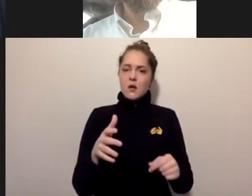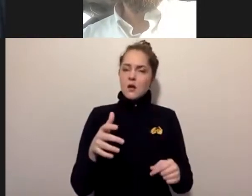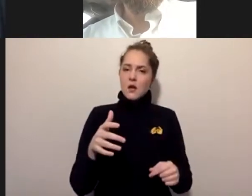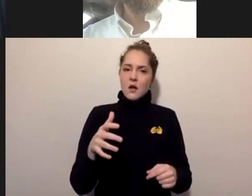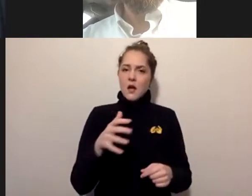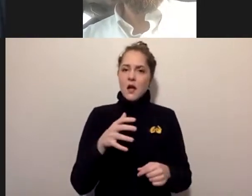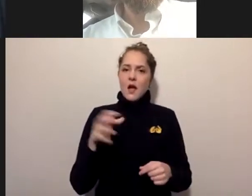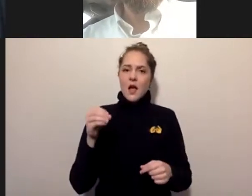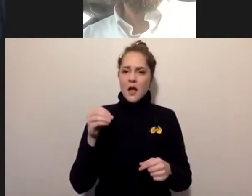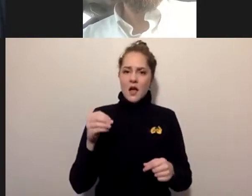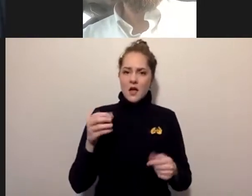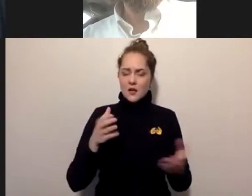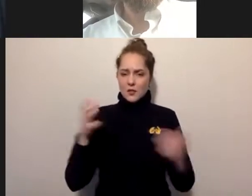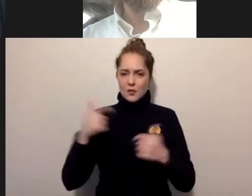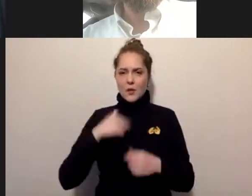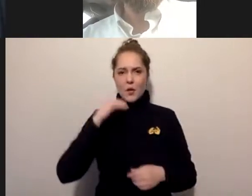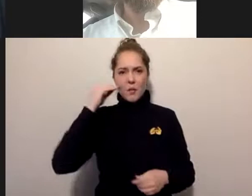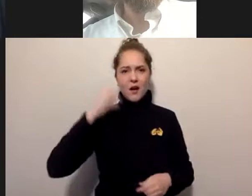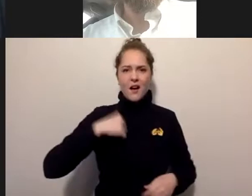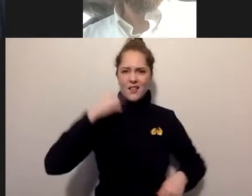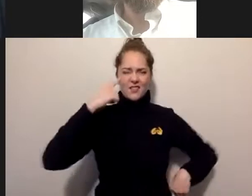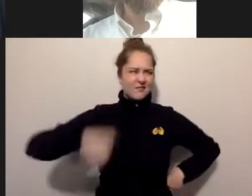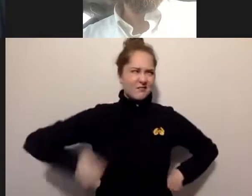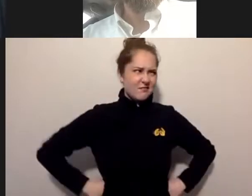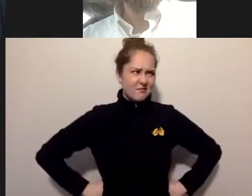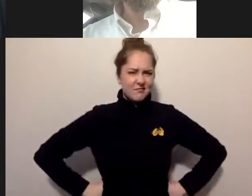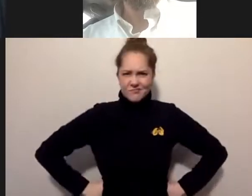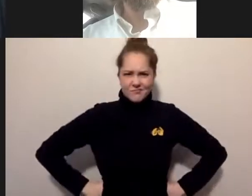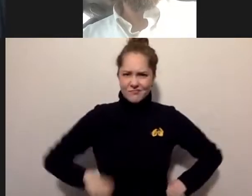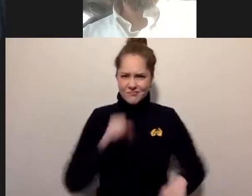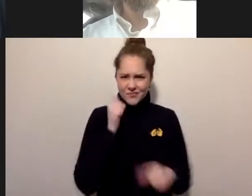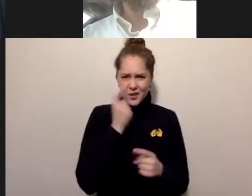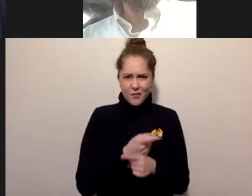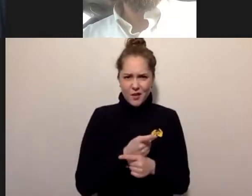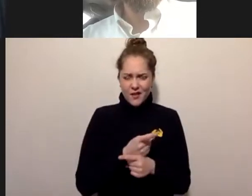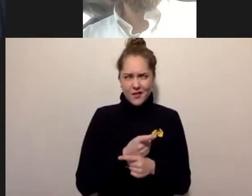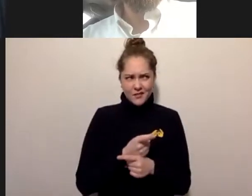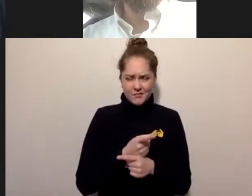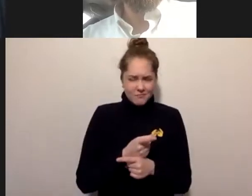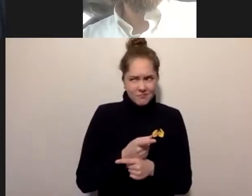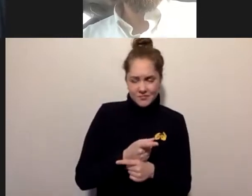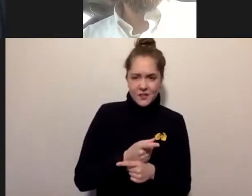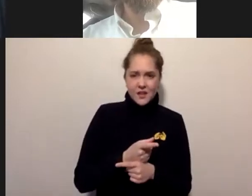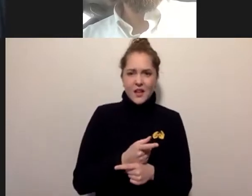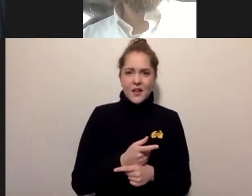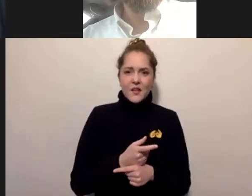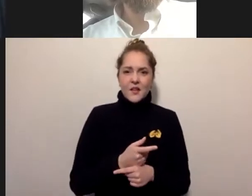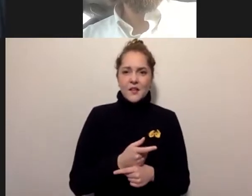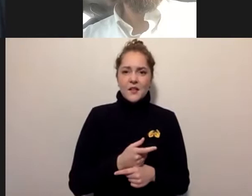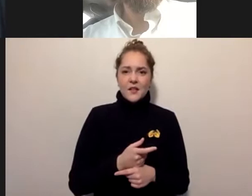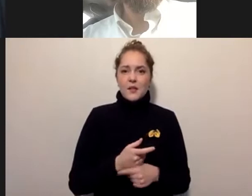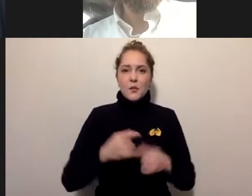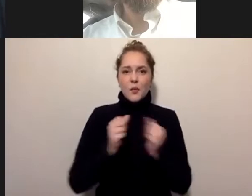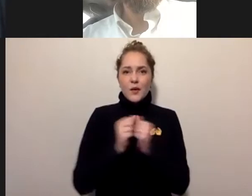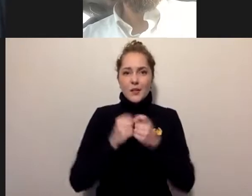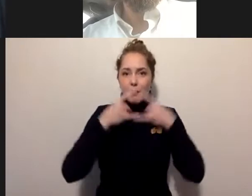and took me home. And I thought that wasn't right. I thought it was not even right at all. And I'm like, what is his mess like below his nose? I'm